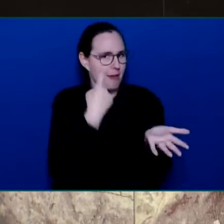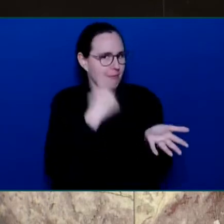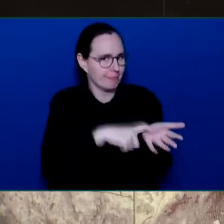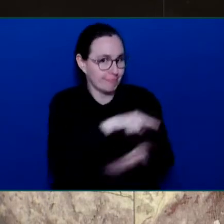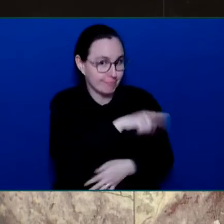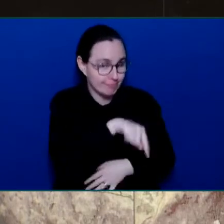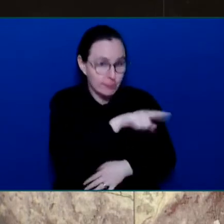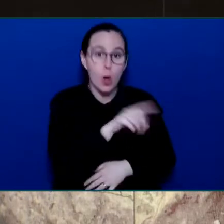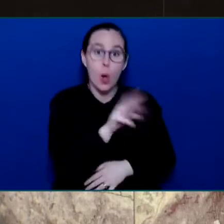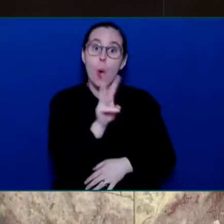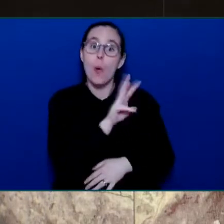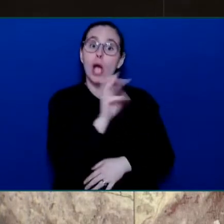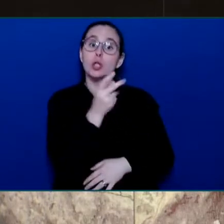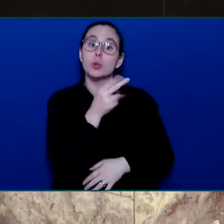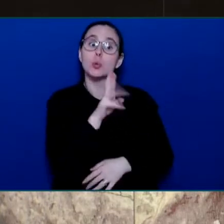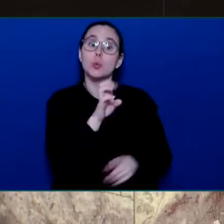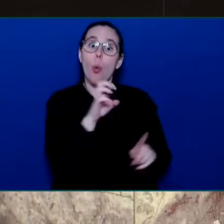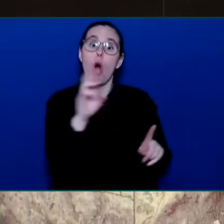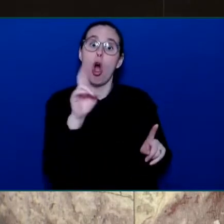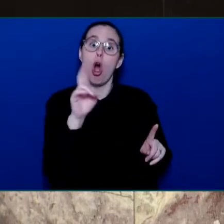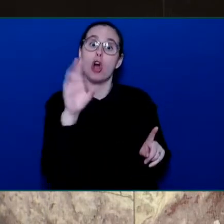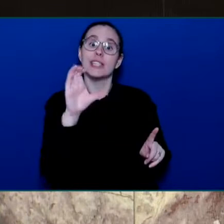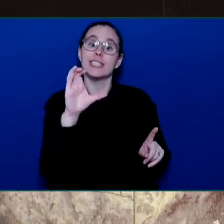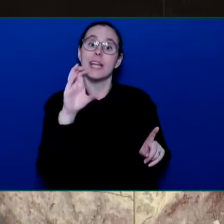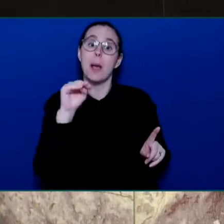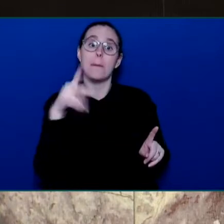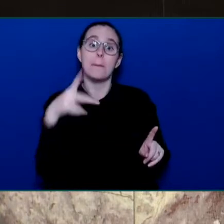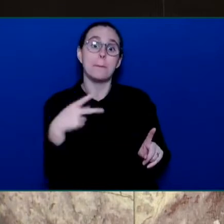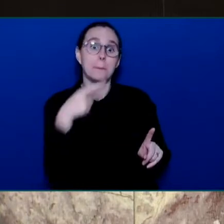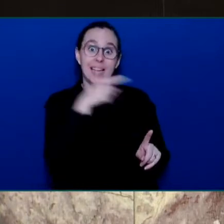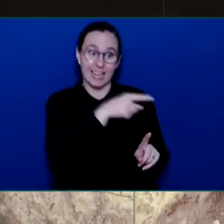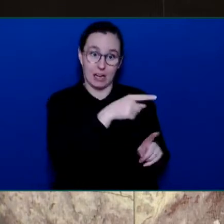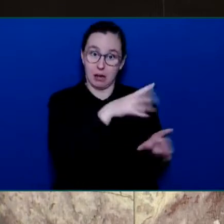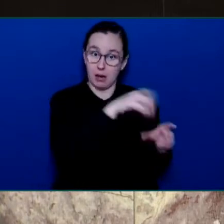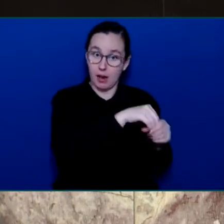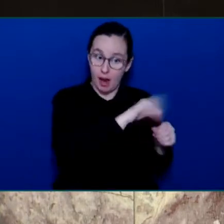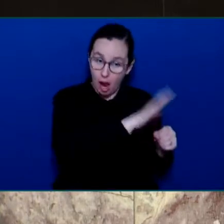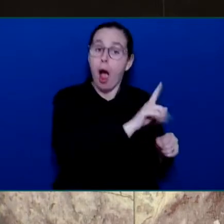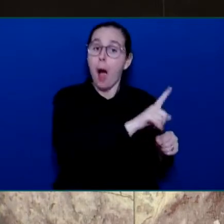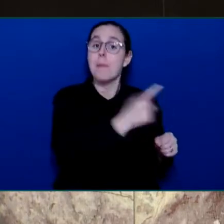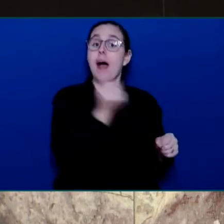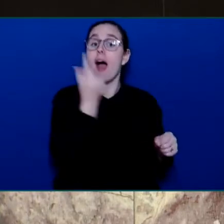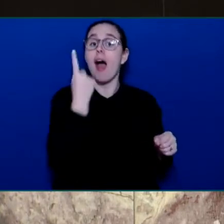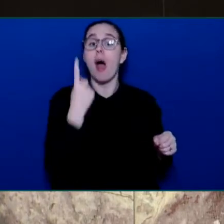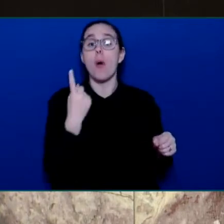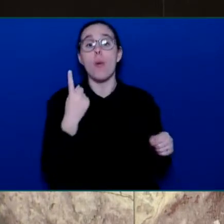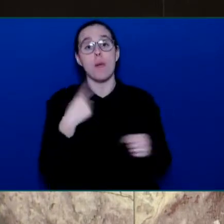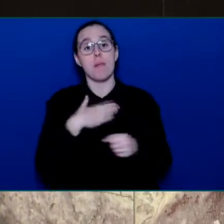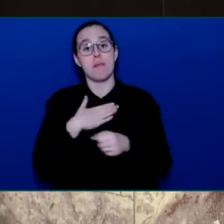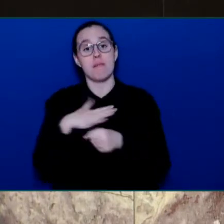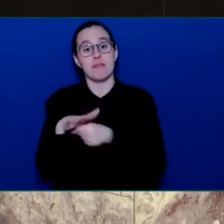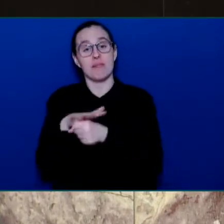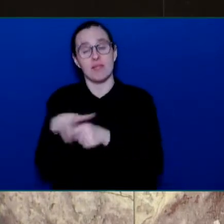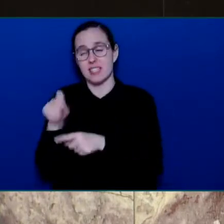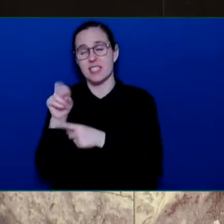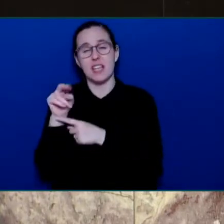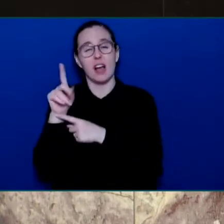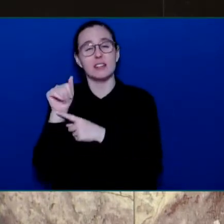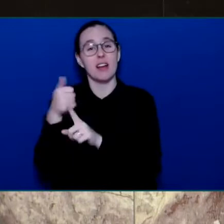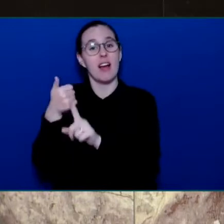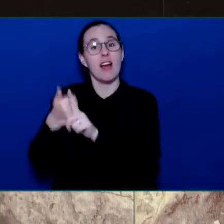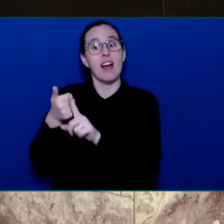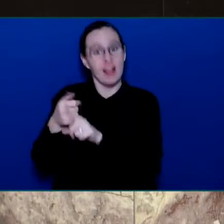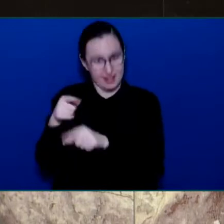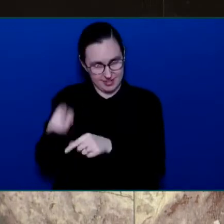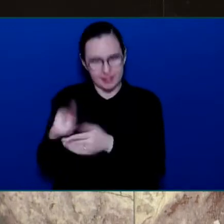the Saanich Police. I also want to acknowledge one of my constituents, Sonna Brainbridge, all who have been able to raise hundreds of thousands of dollars